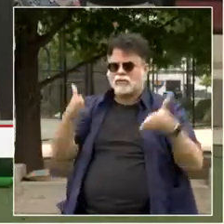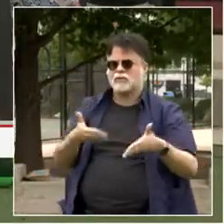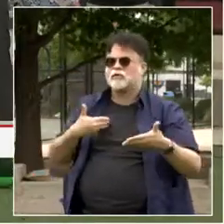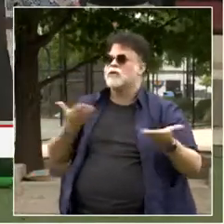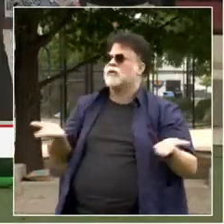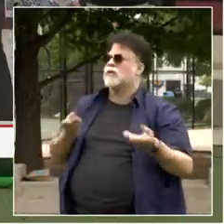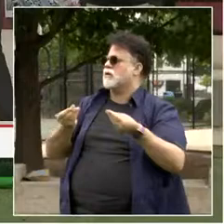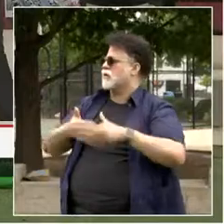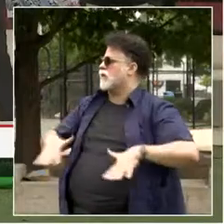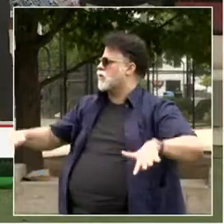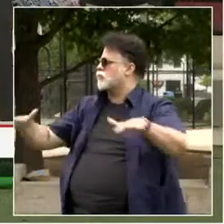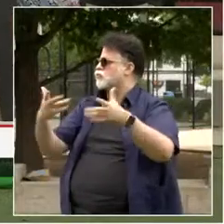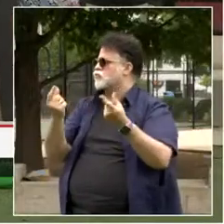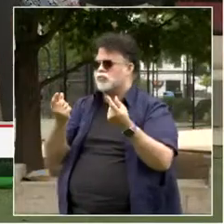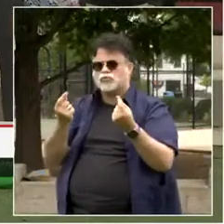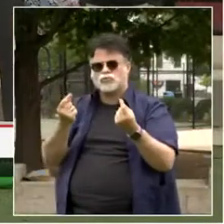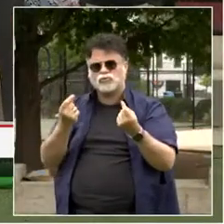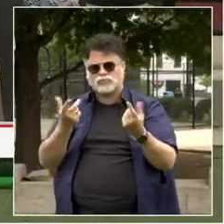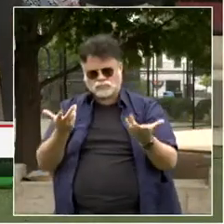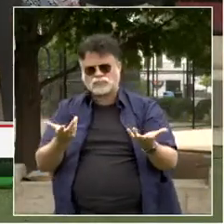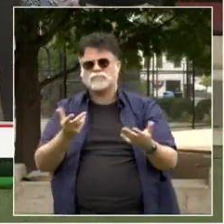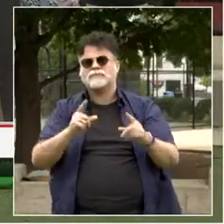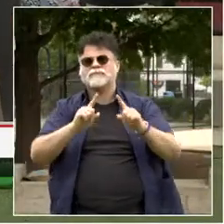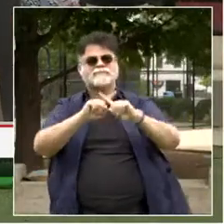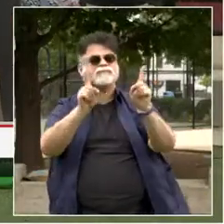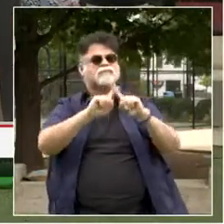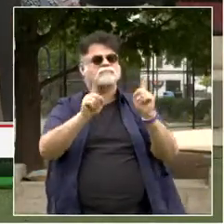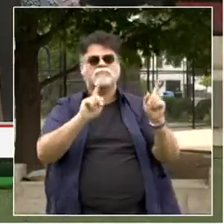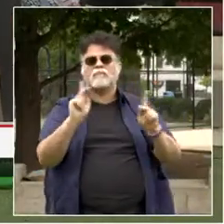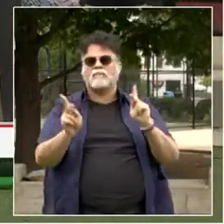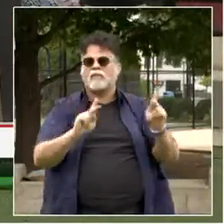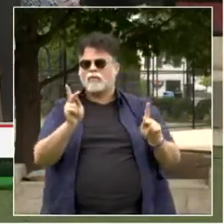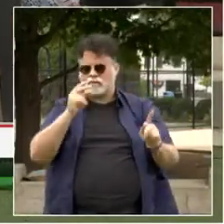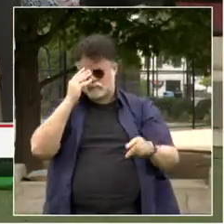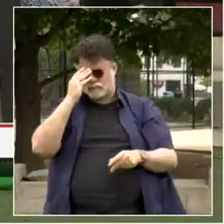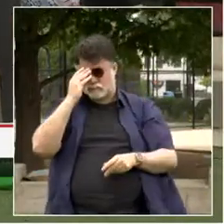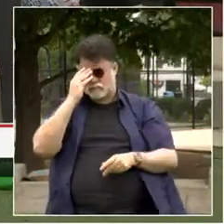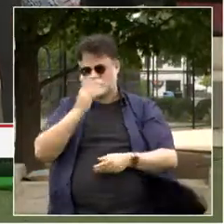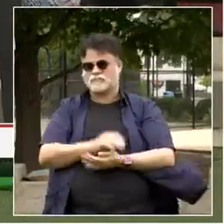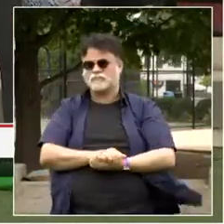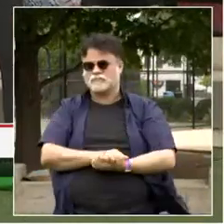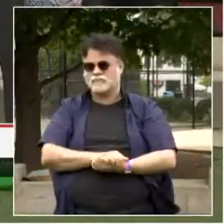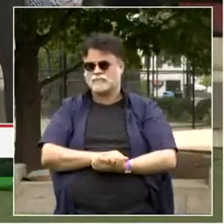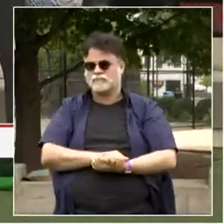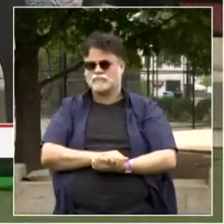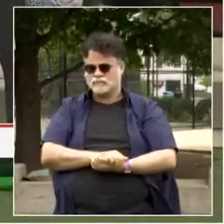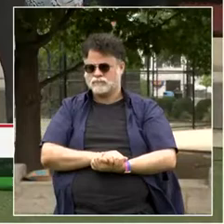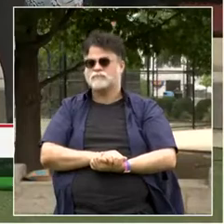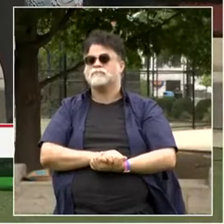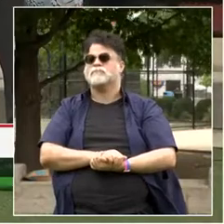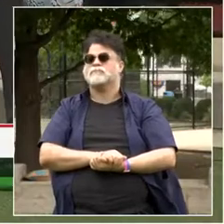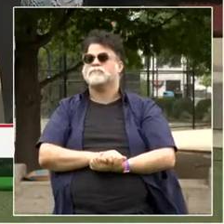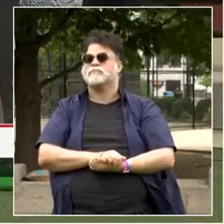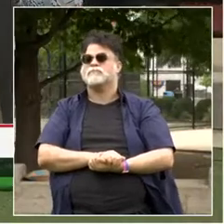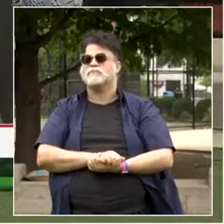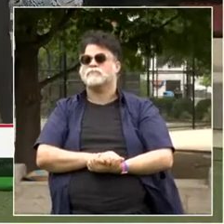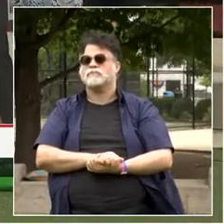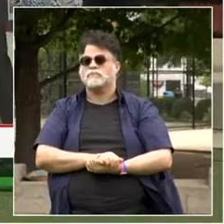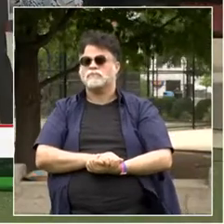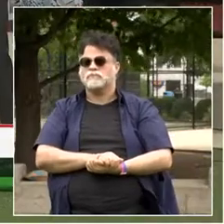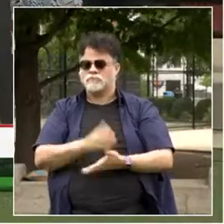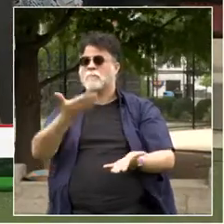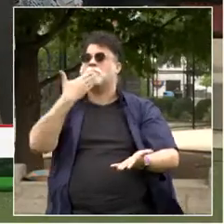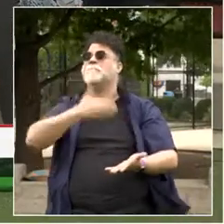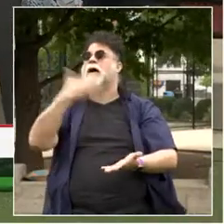every resident. And we've been named the best park system in the United States of America because of